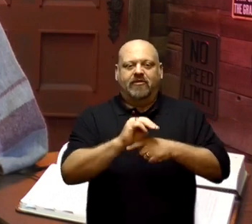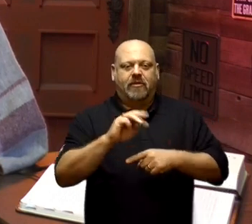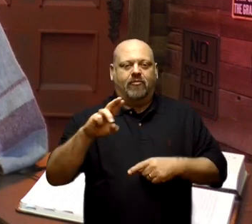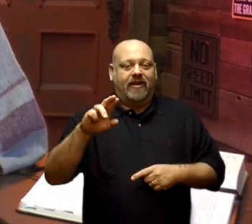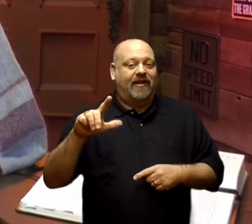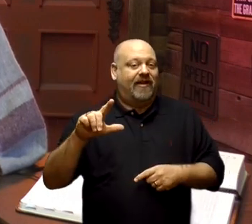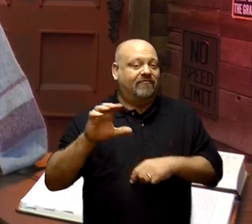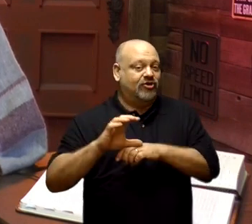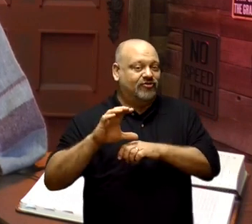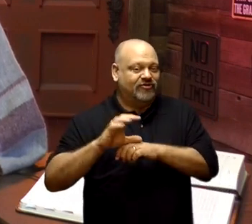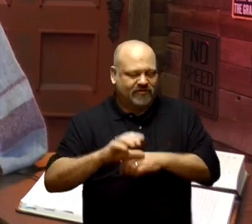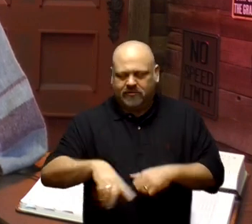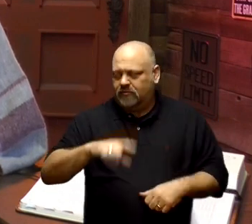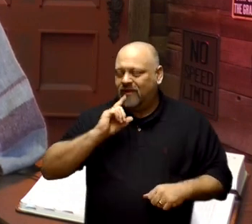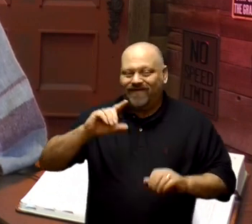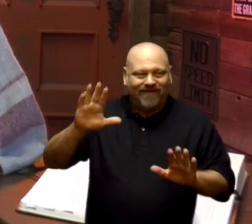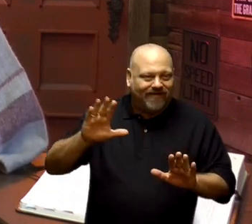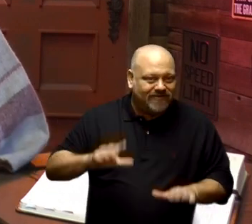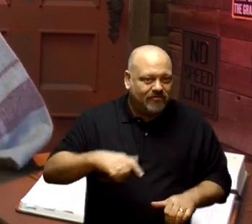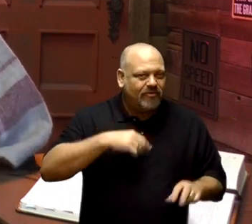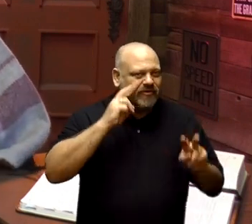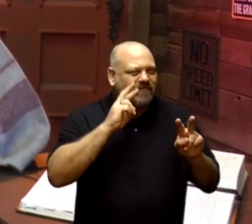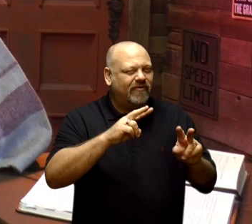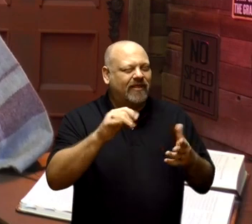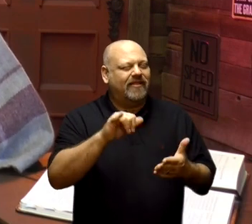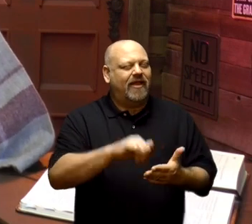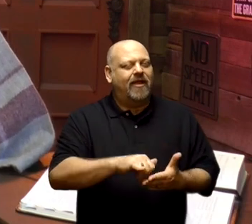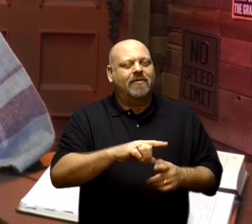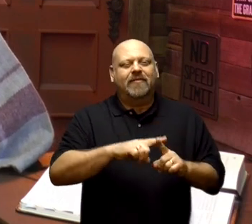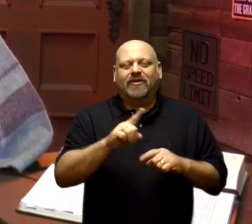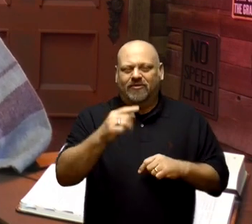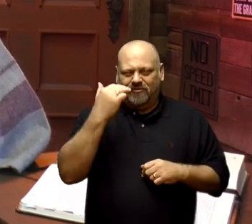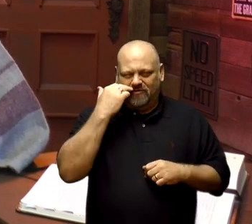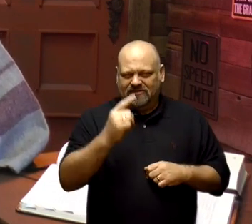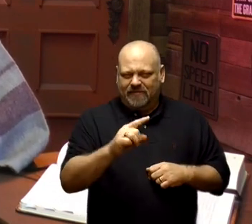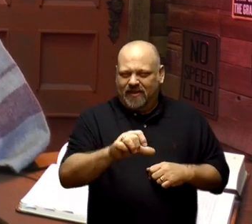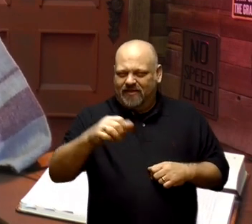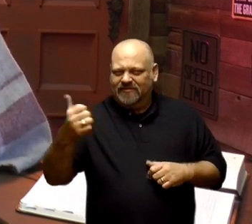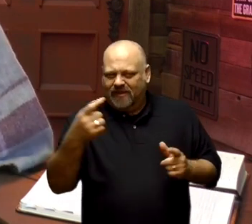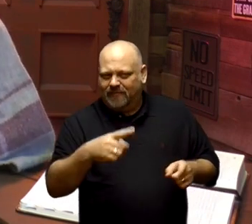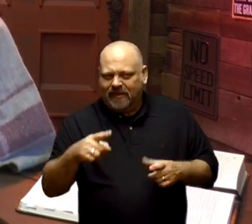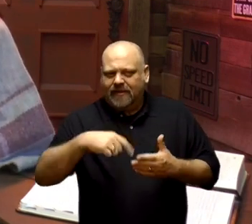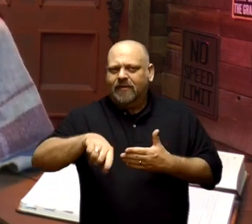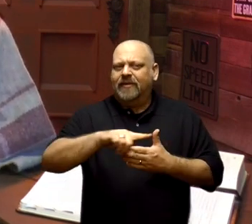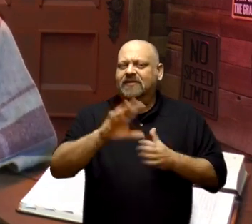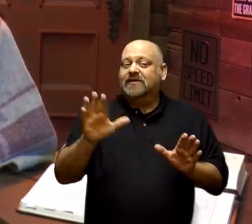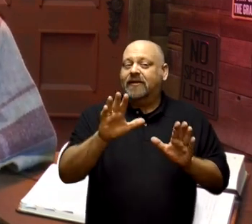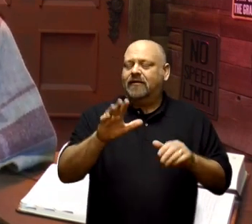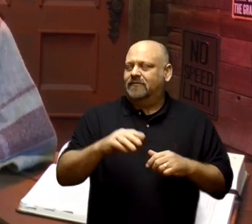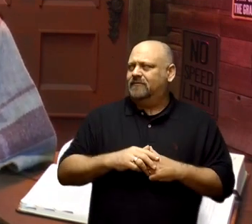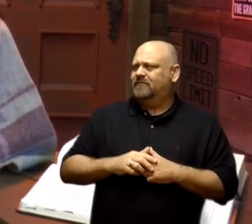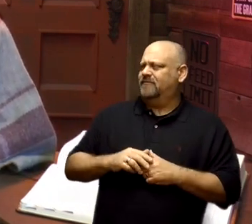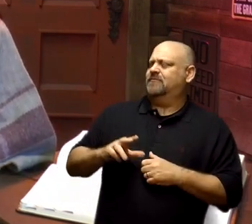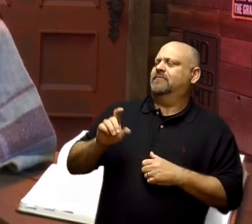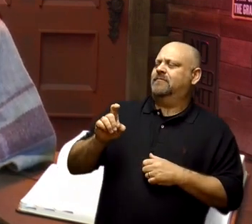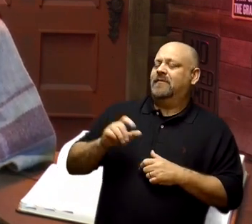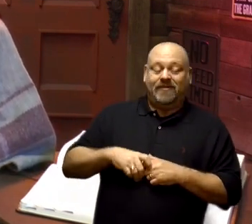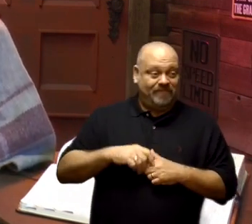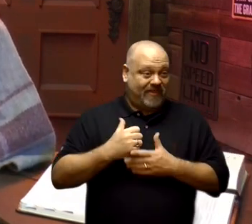doing through the ministries of Radiant Life Church. That is awesome, and I'm looking forward to that. But you know, something else is happening next